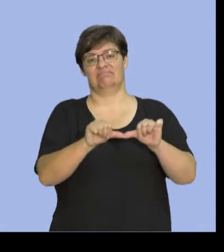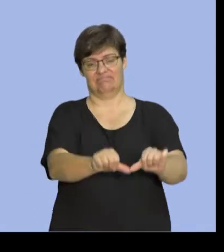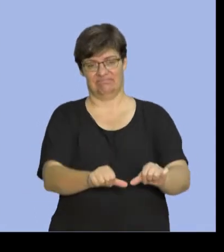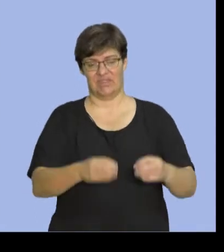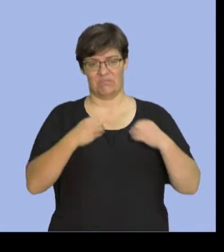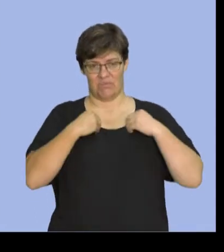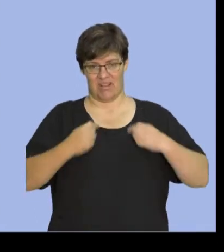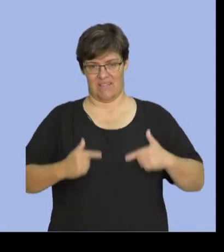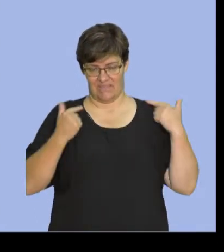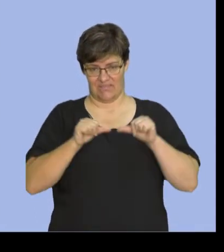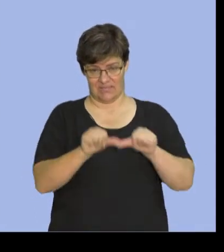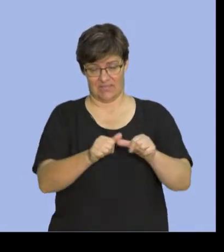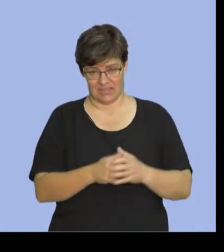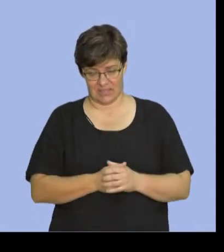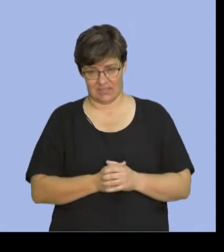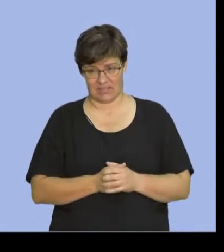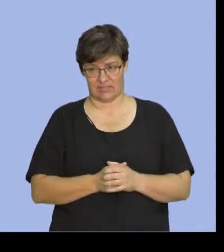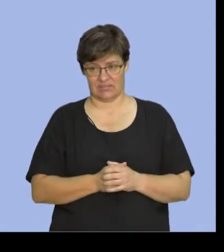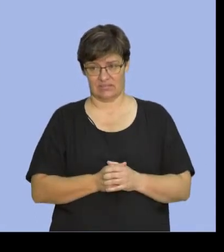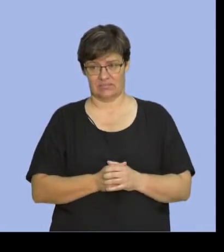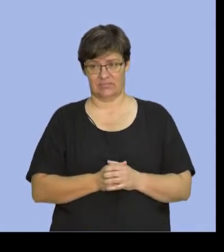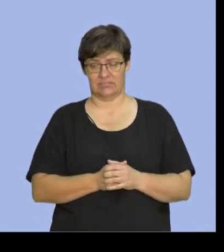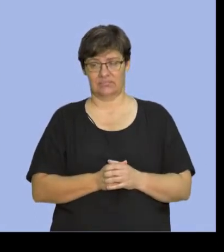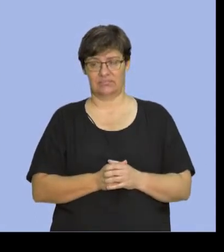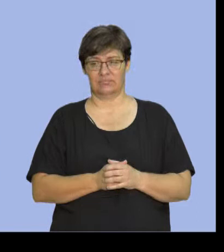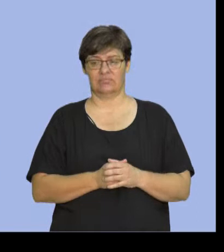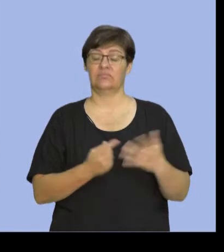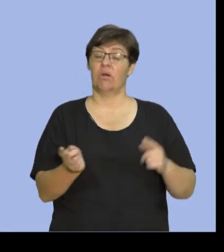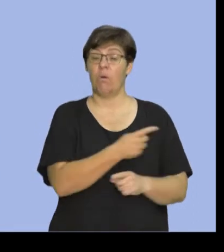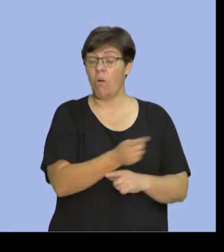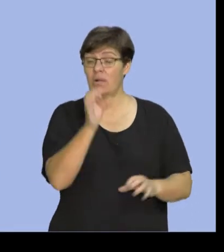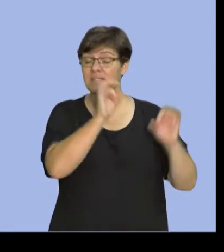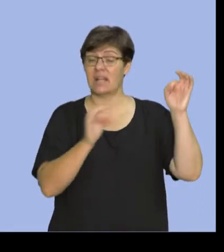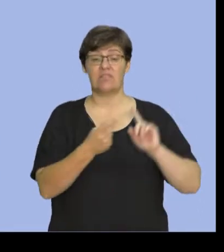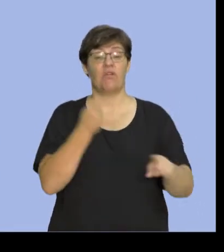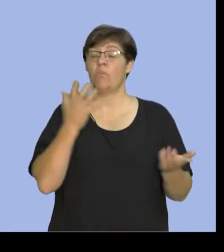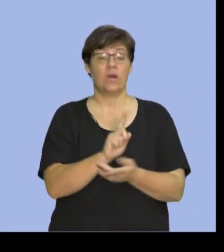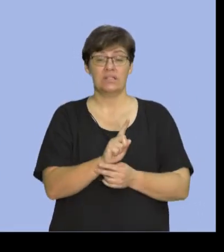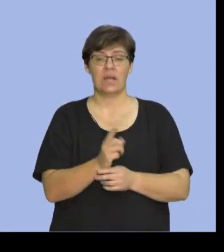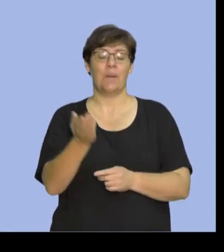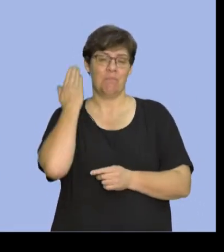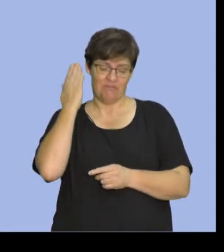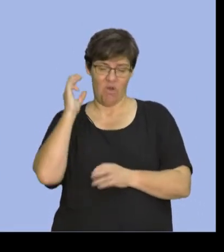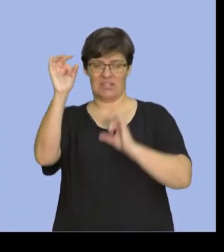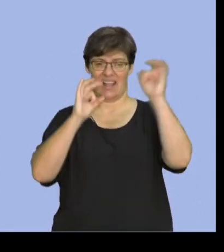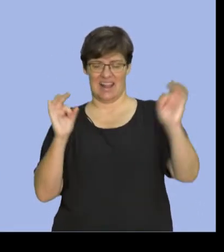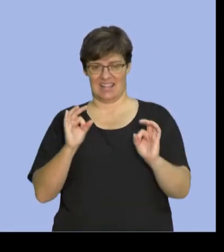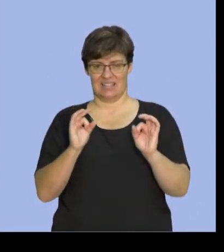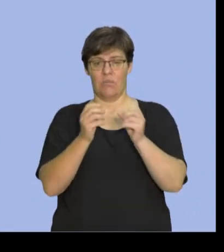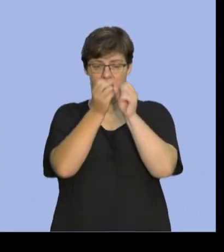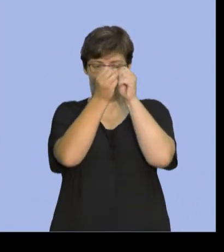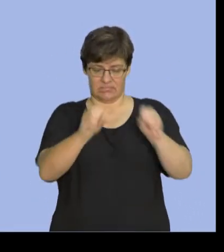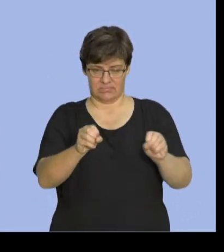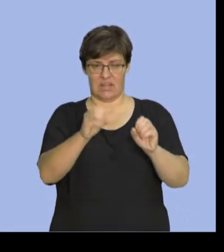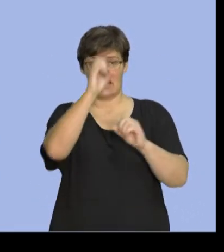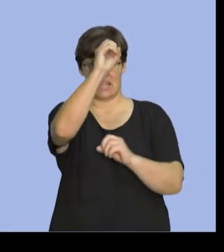of life. So the smallest living component. All cells come from pre-existing cells through cell division. And